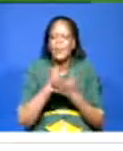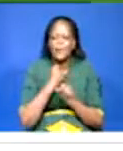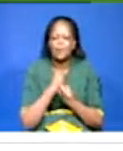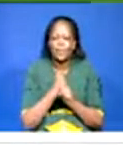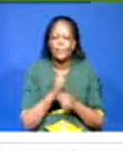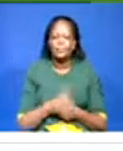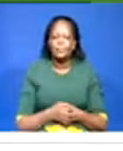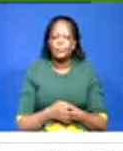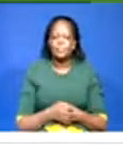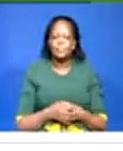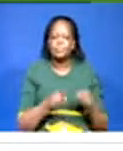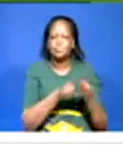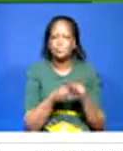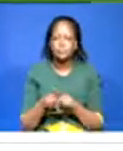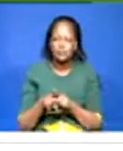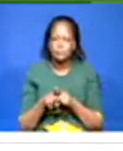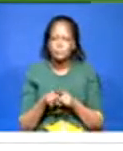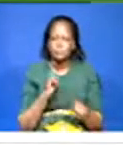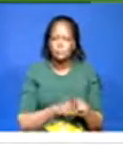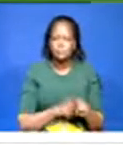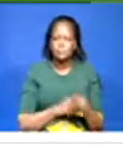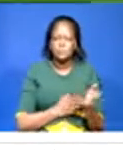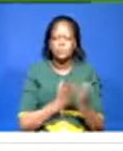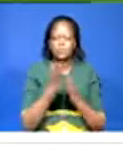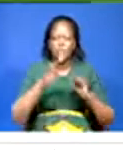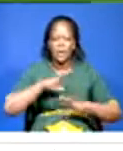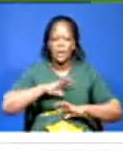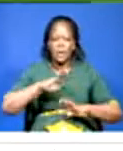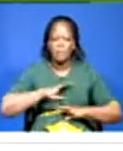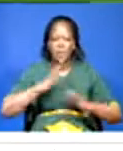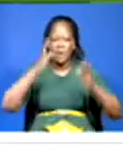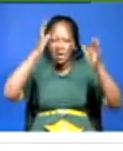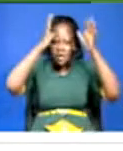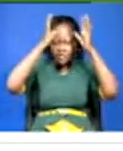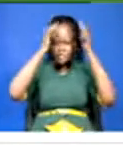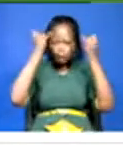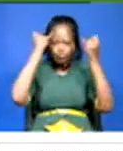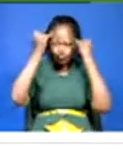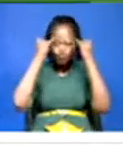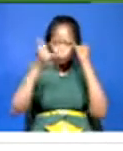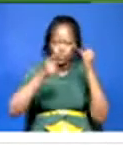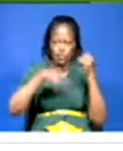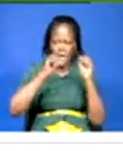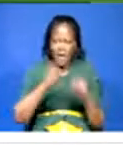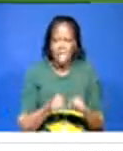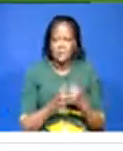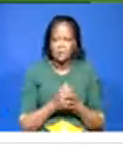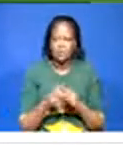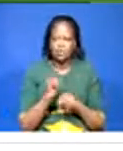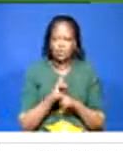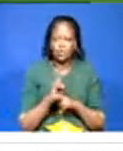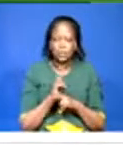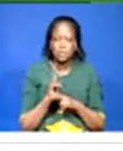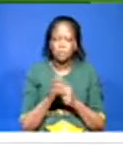In the same vein, through adequate innovation and creativity, Mr. Chairman, we can leverage on the potential of